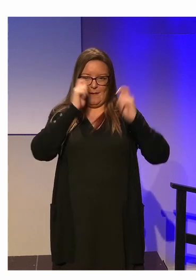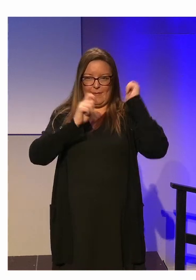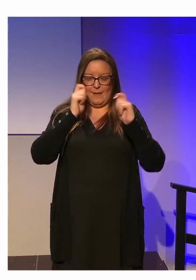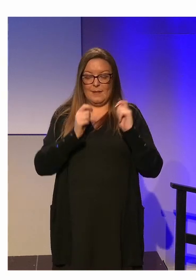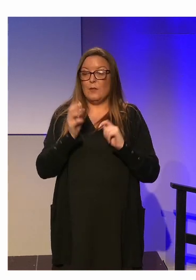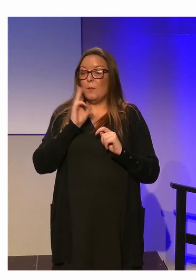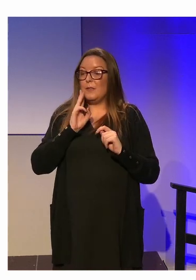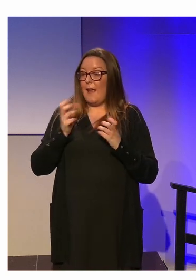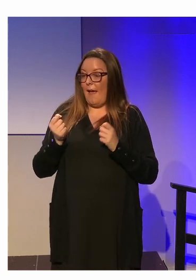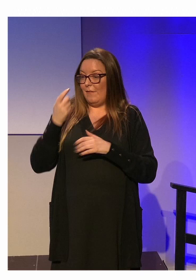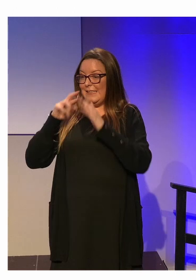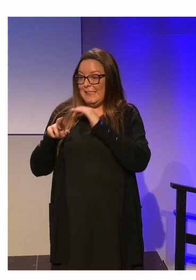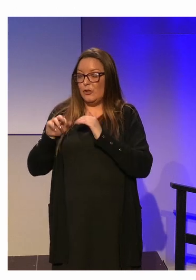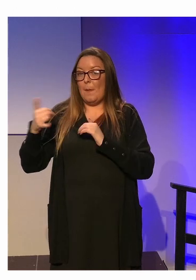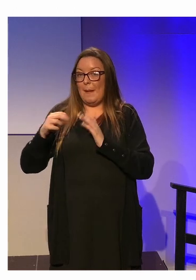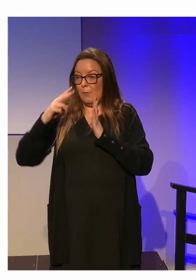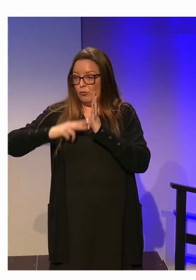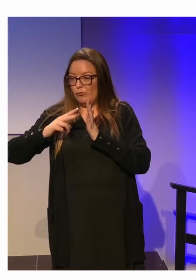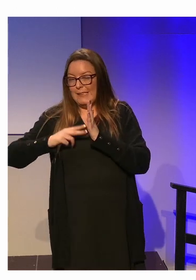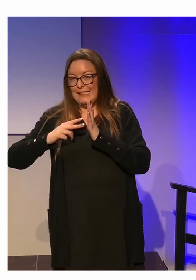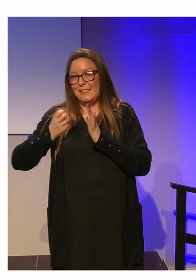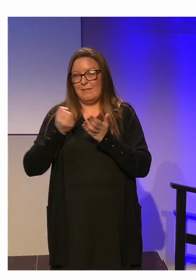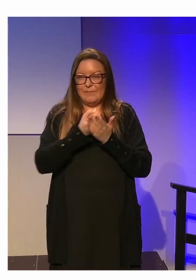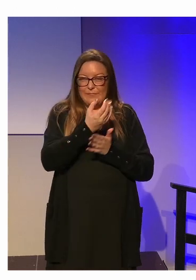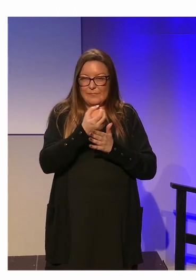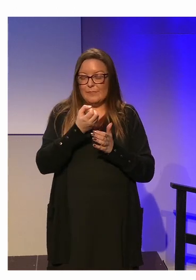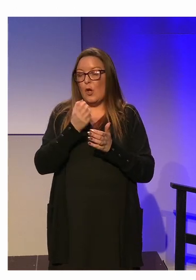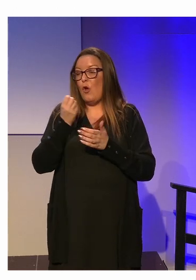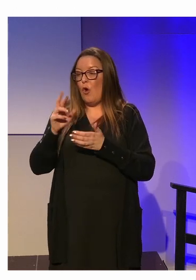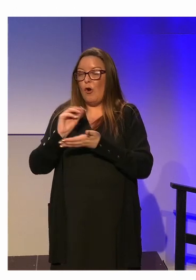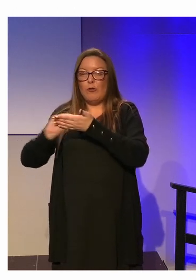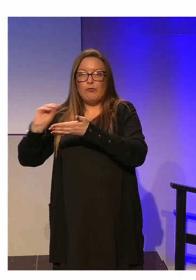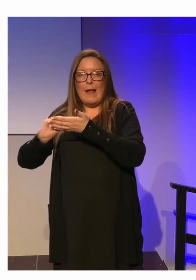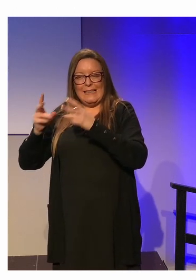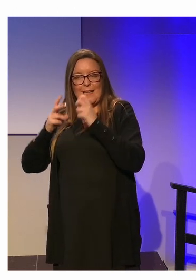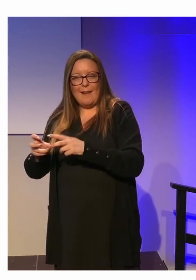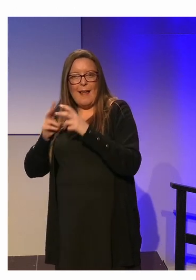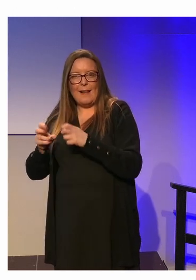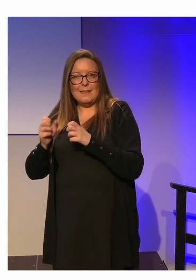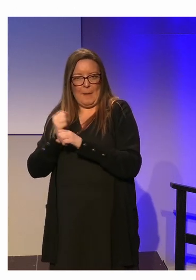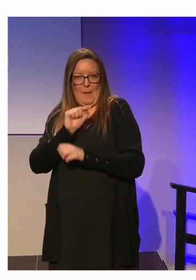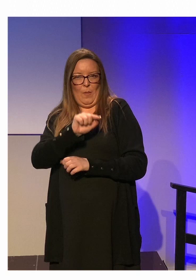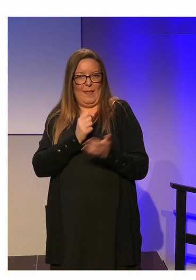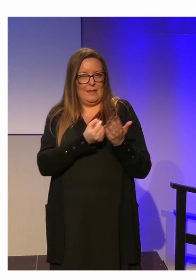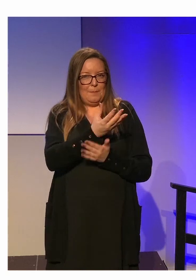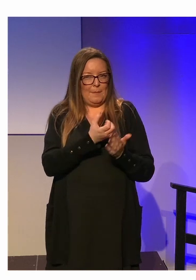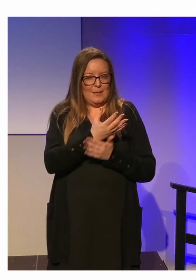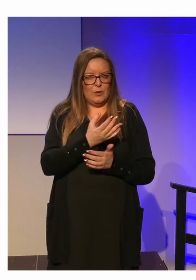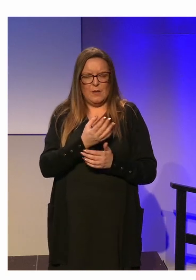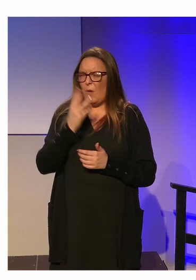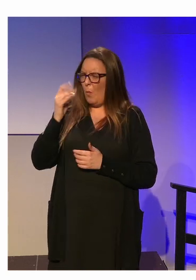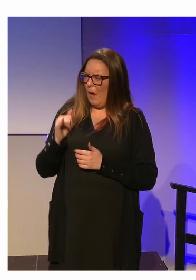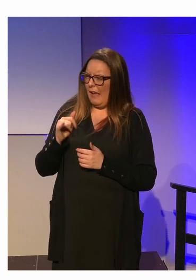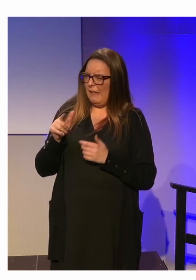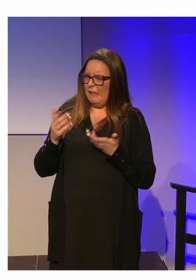you, you might read a passage or listen to a passage and write an analysis of it. And the teacher might say to you, why did you compare